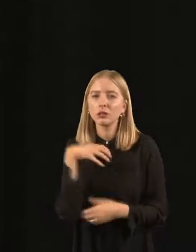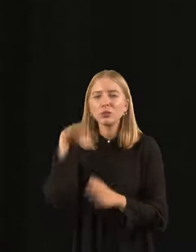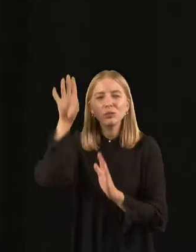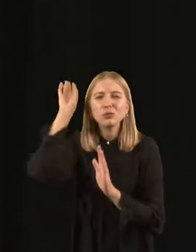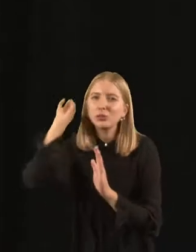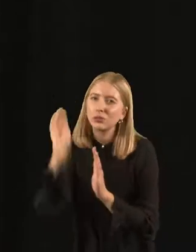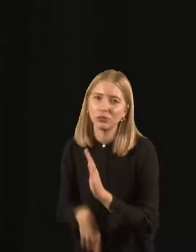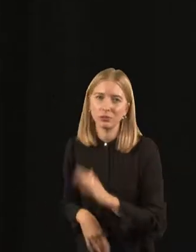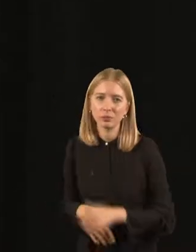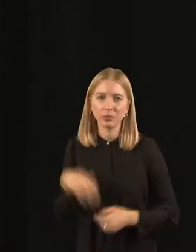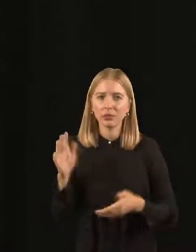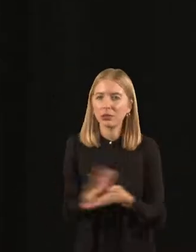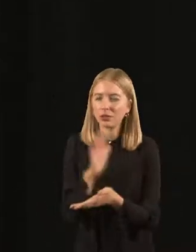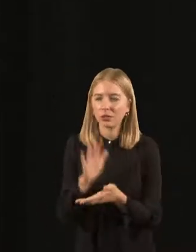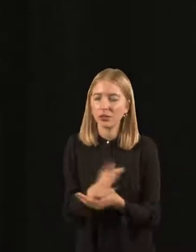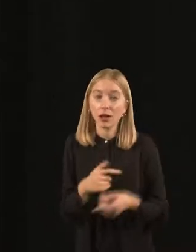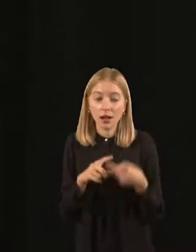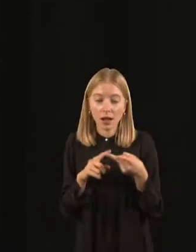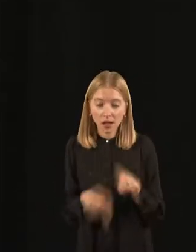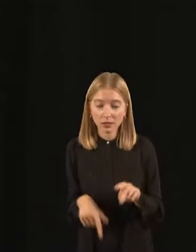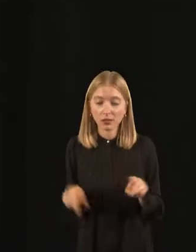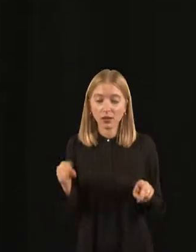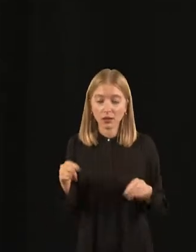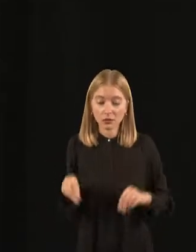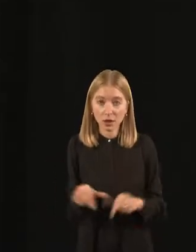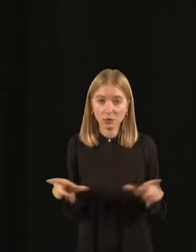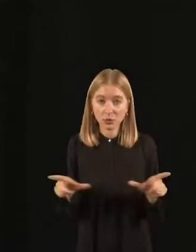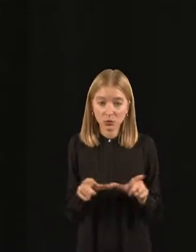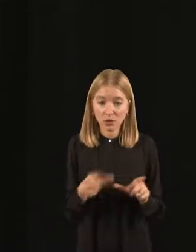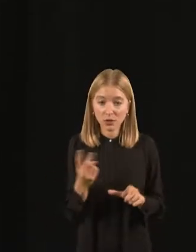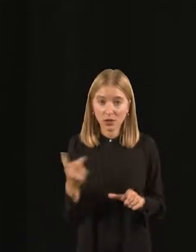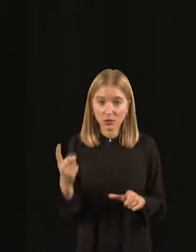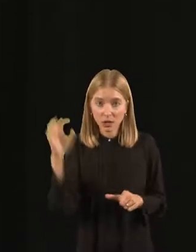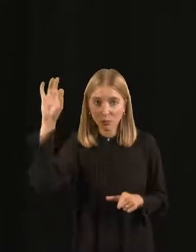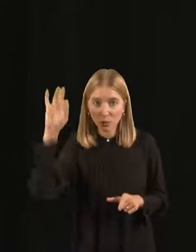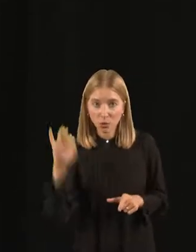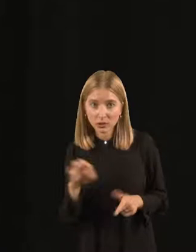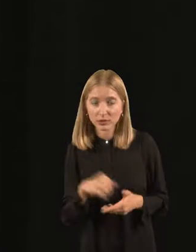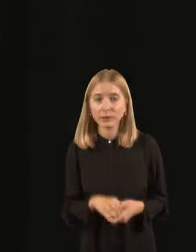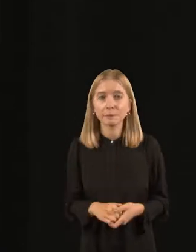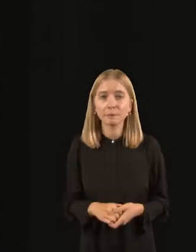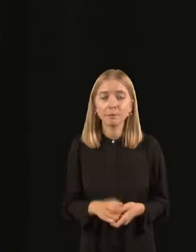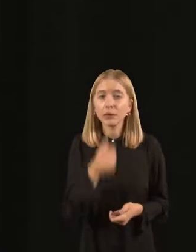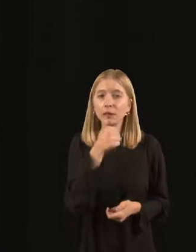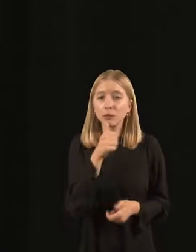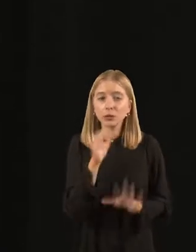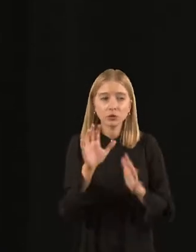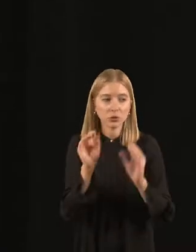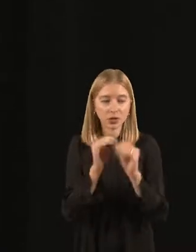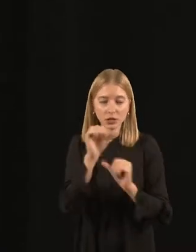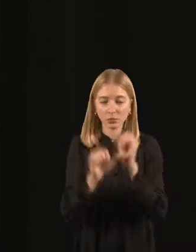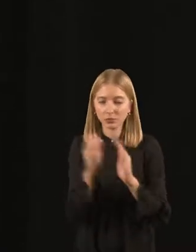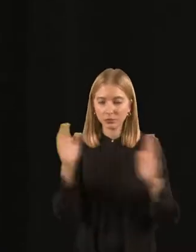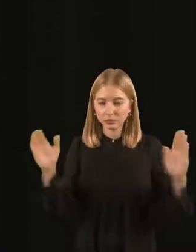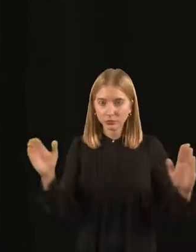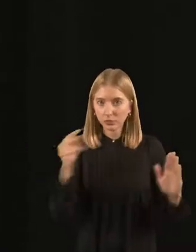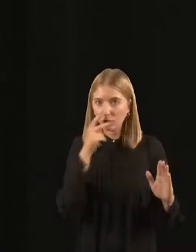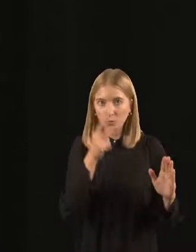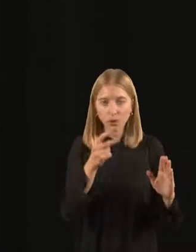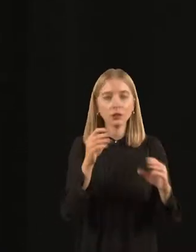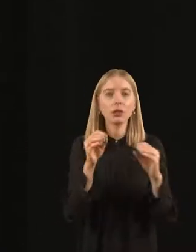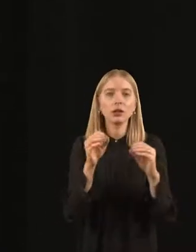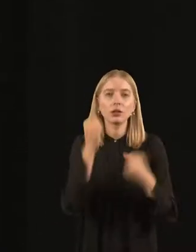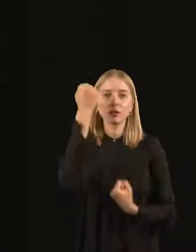Transport is responsible for the highest proportion of pollution, CO2 emissions in